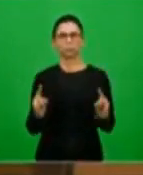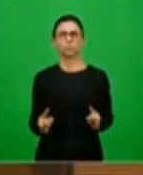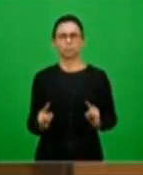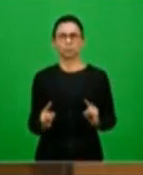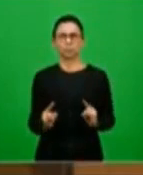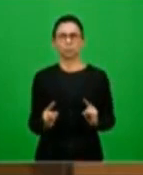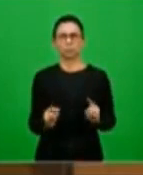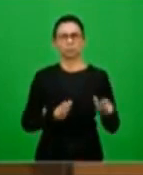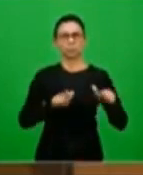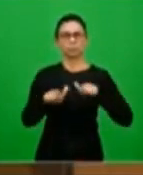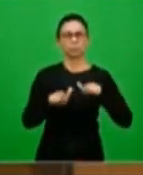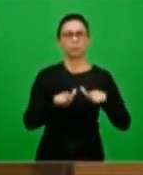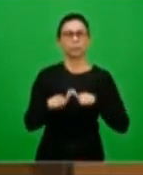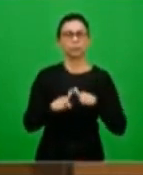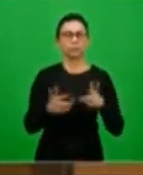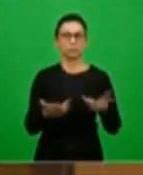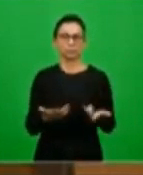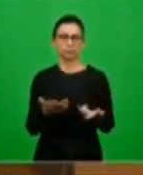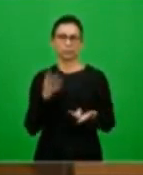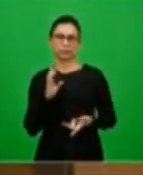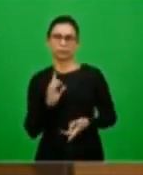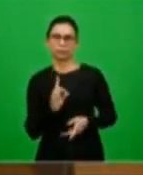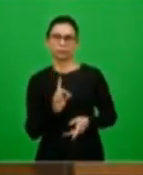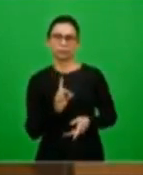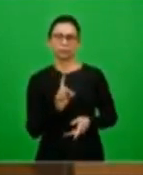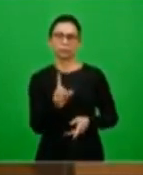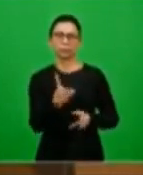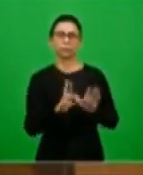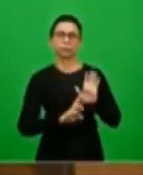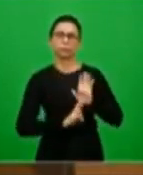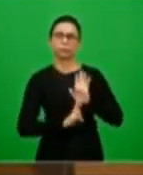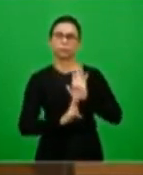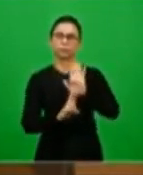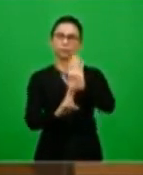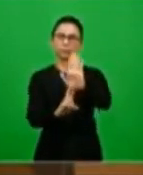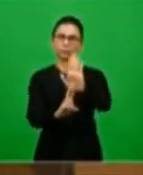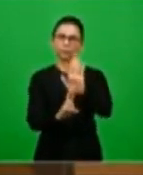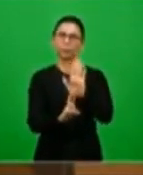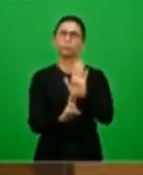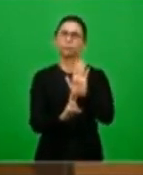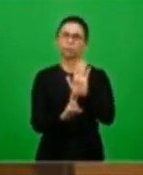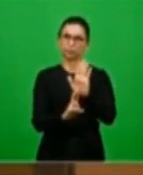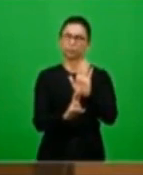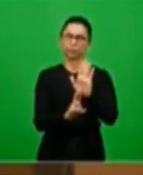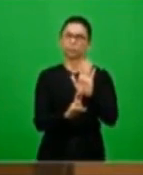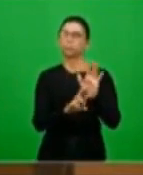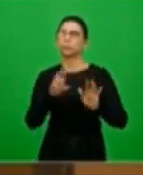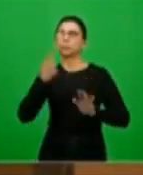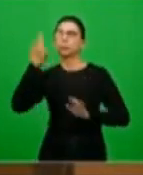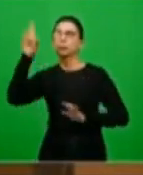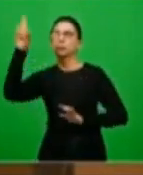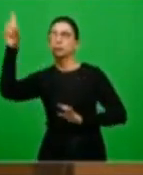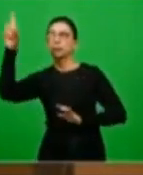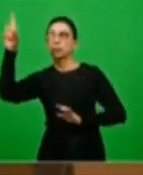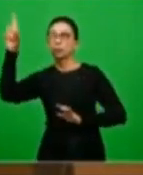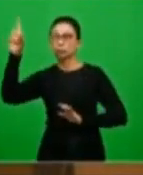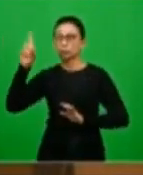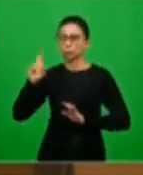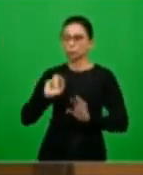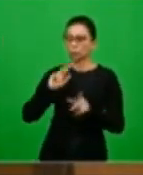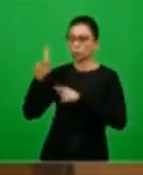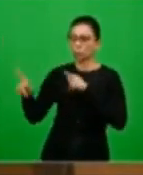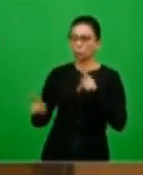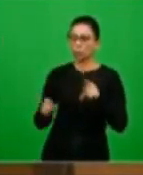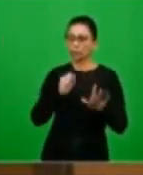to be the one who is going to manage the tabernacle. So the priest was the mediator, the intermediary between God and the people